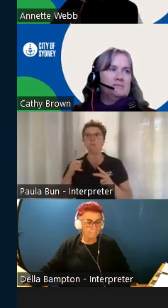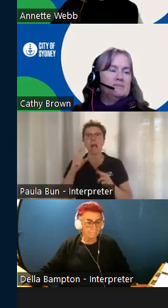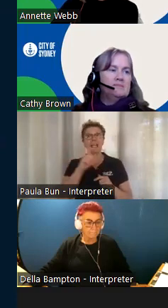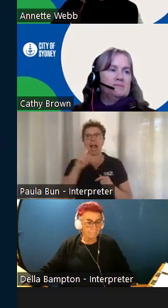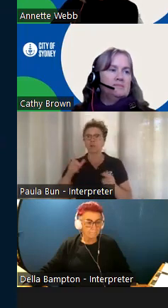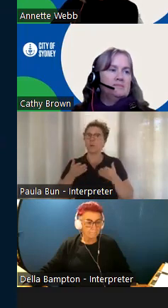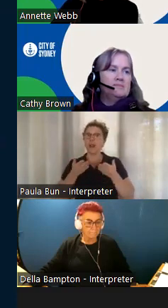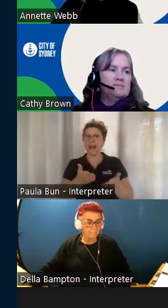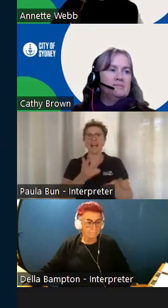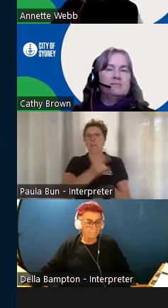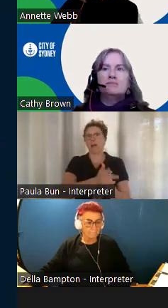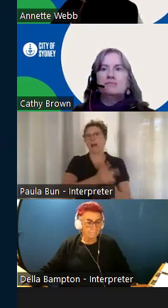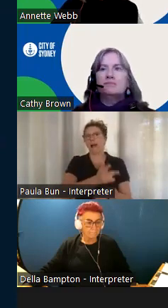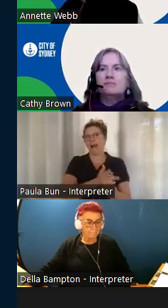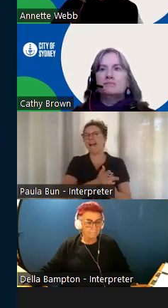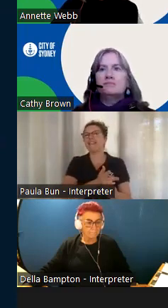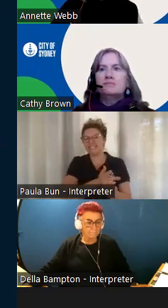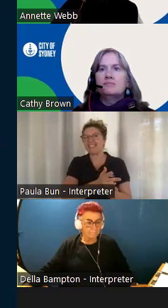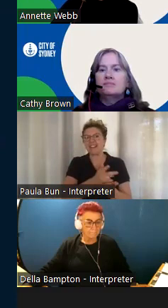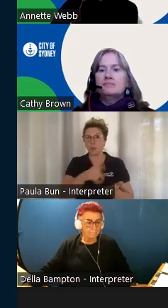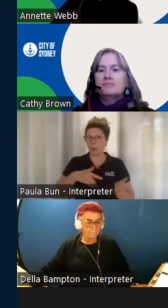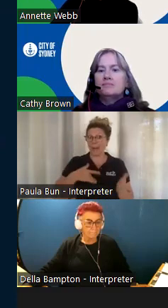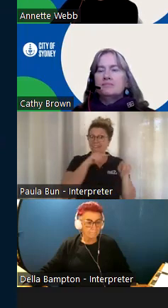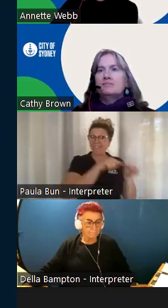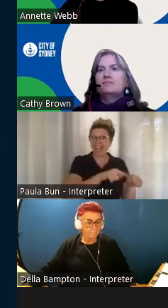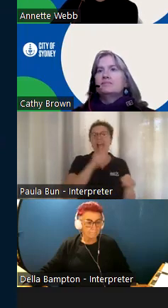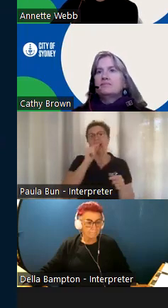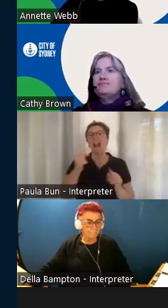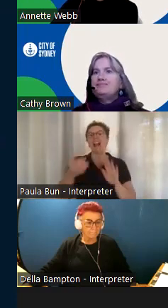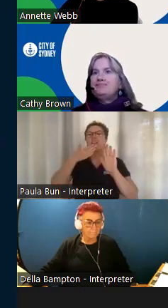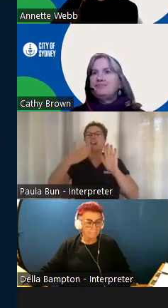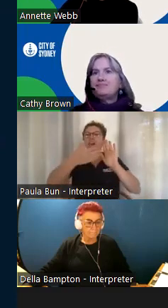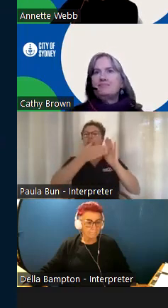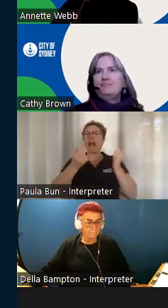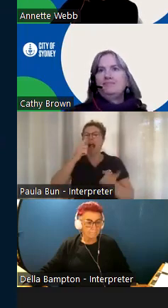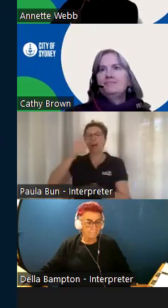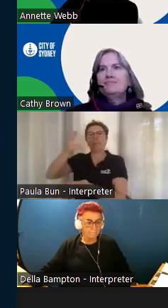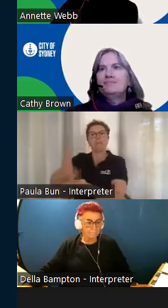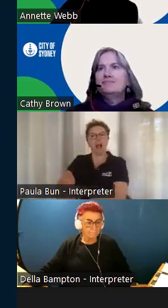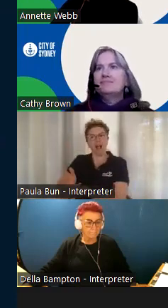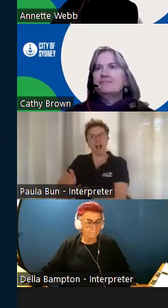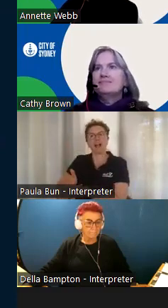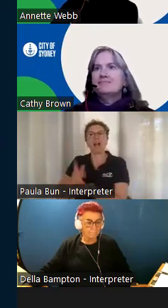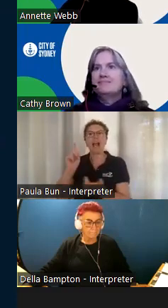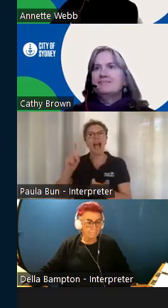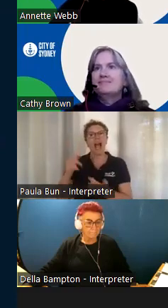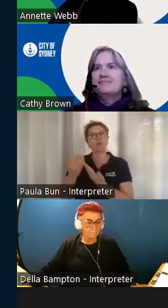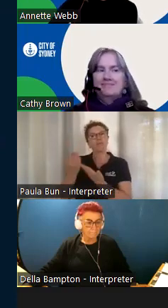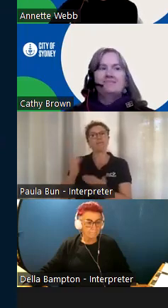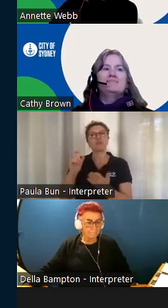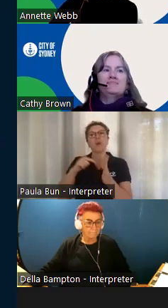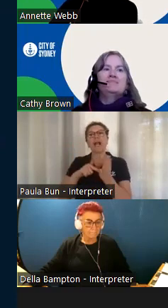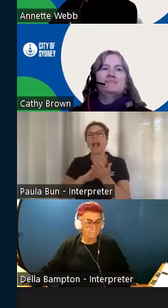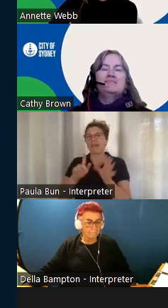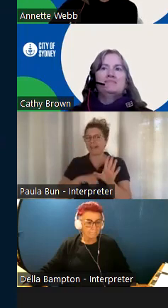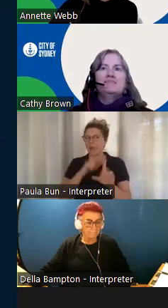I'm now going to hand over to Kathy, who's going to talk us through the application process. Kathy, I'll operate the slides for you. I'm just